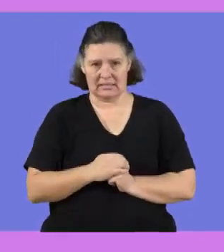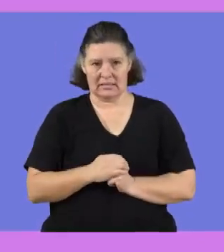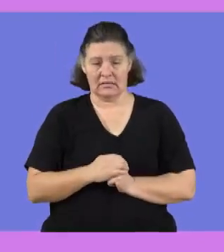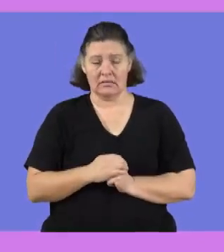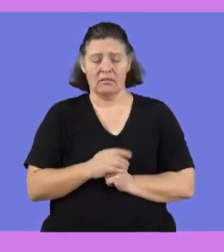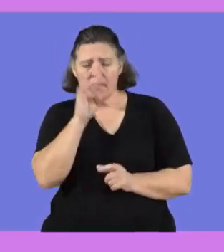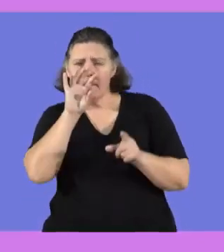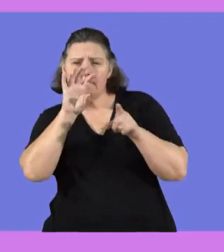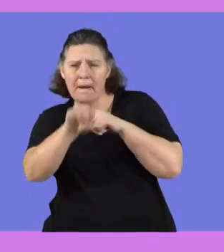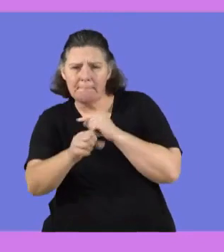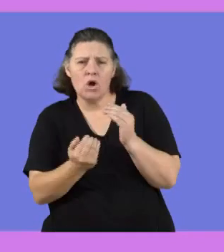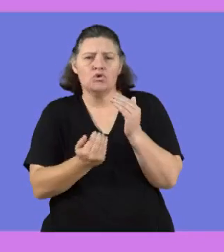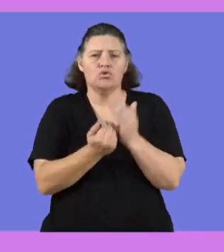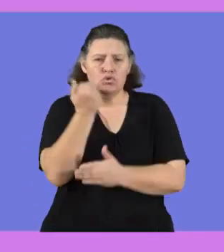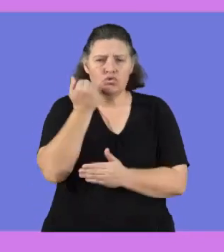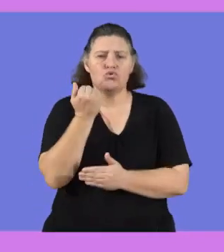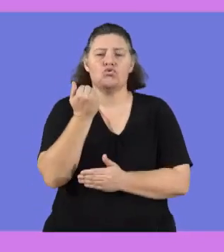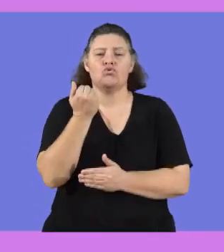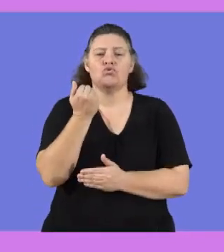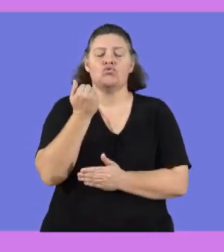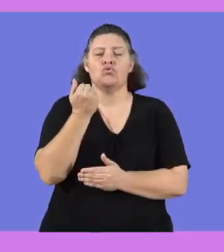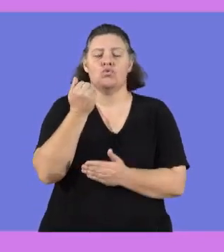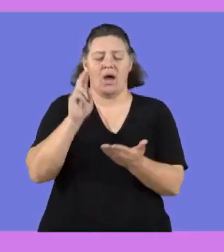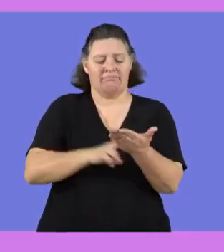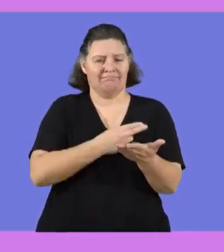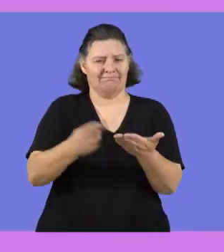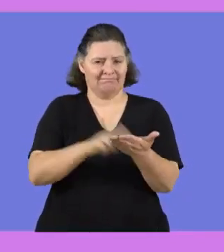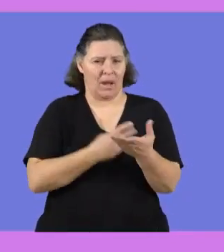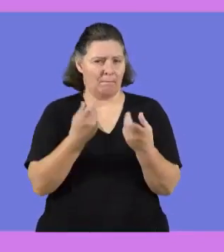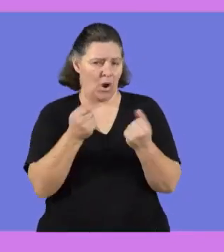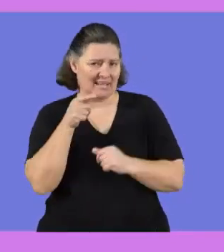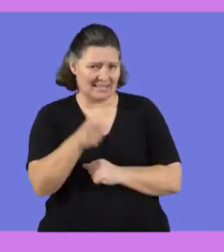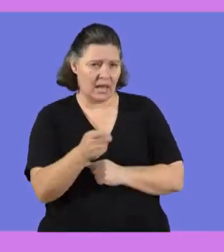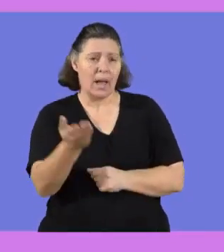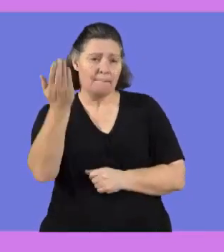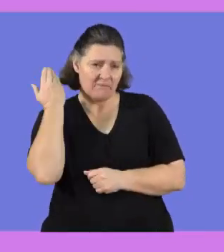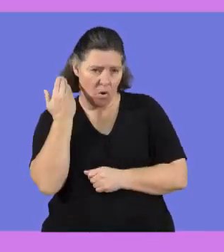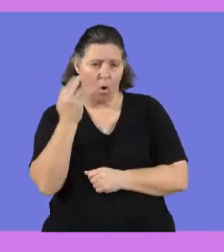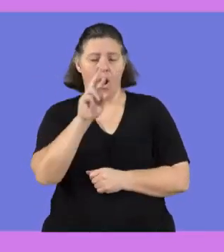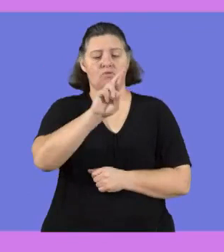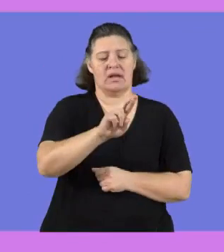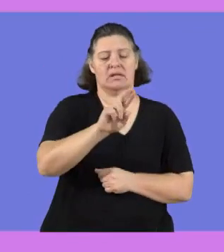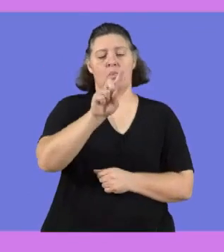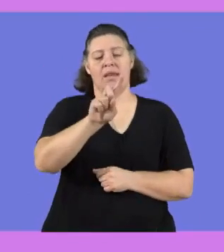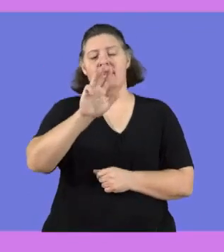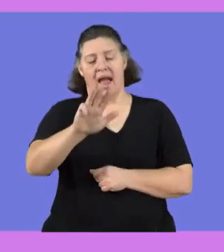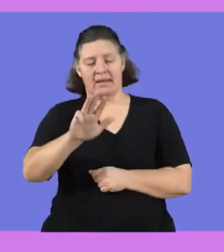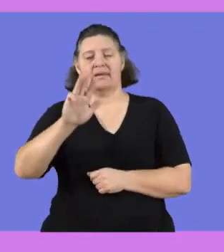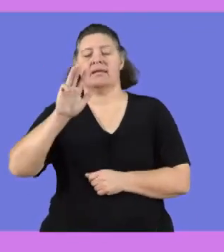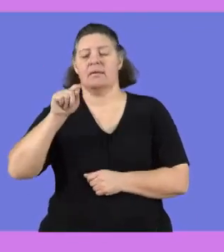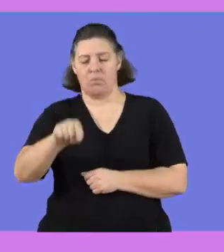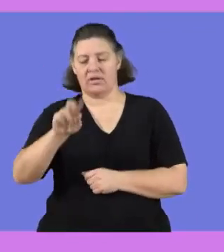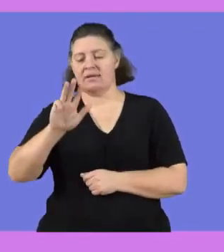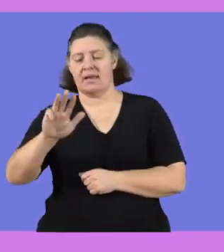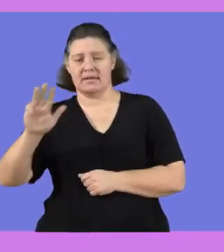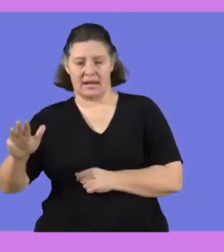11.3%. Determine the new price of Rama Margarine, which was 19.99 rand